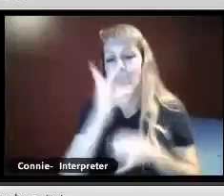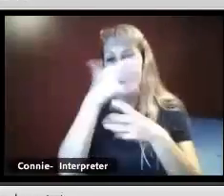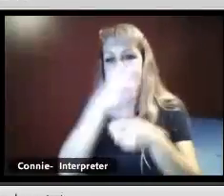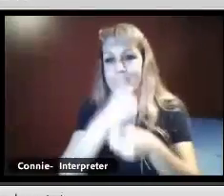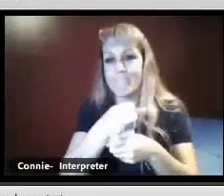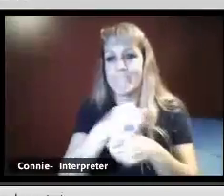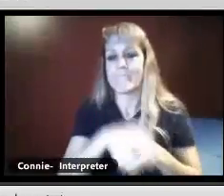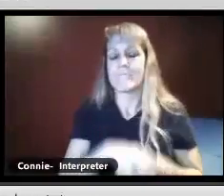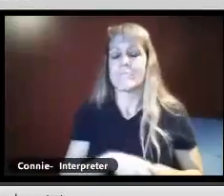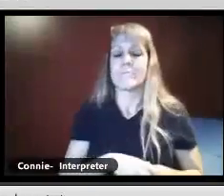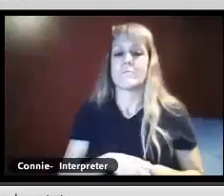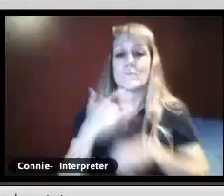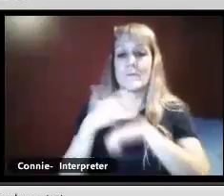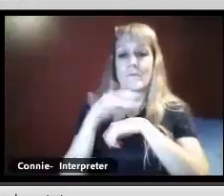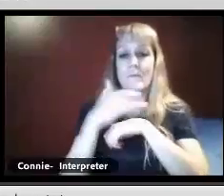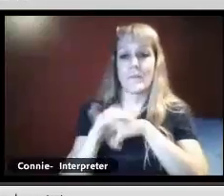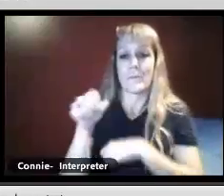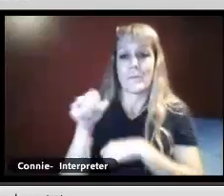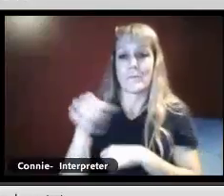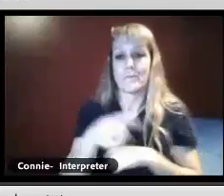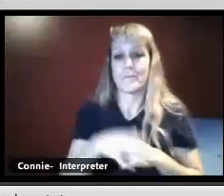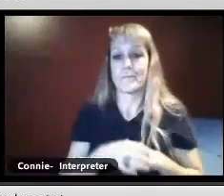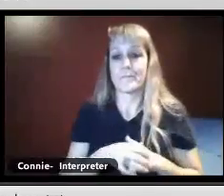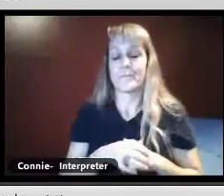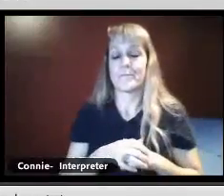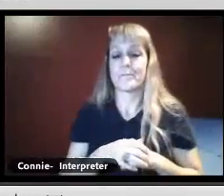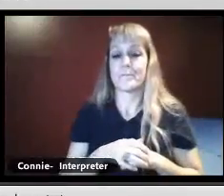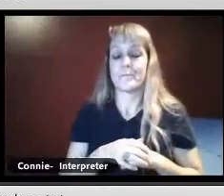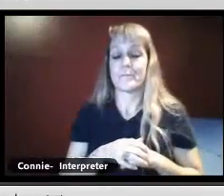know that that's available.